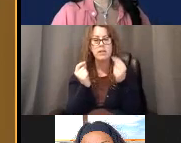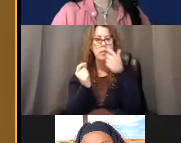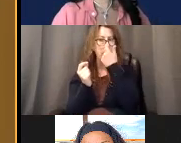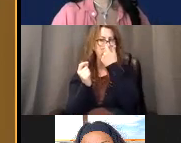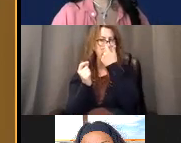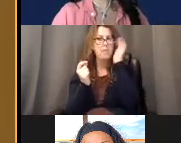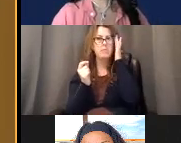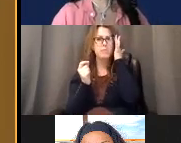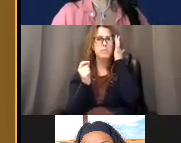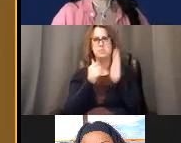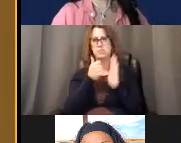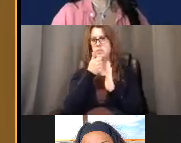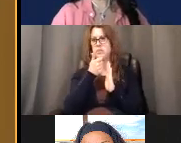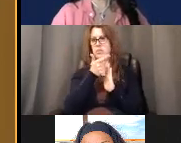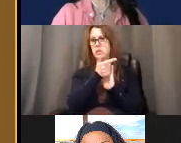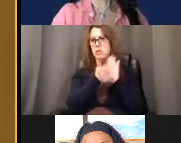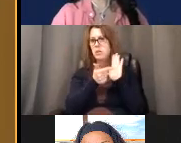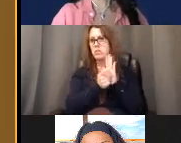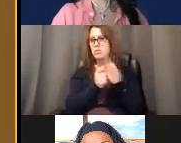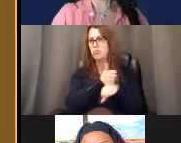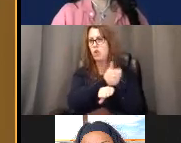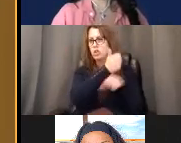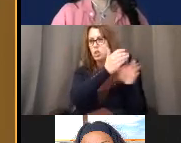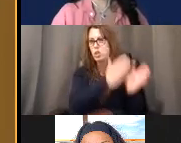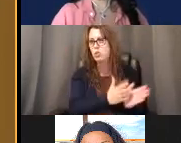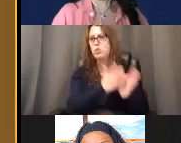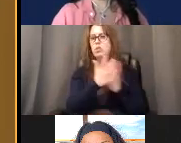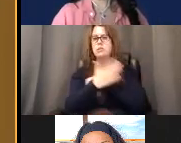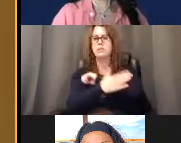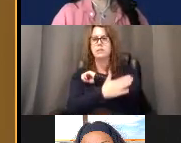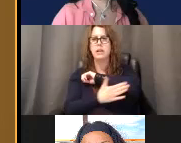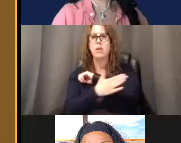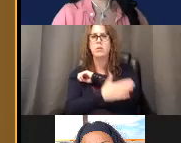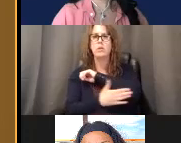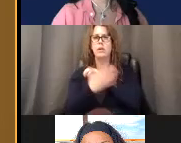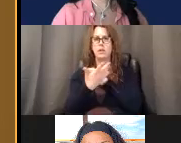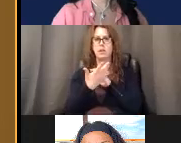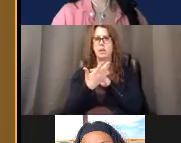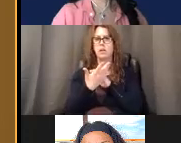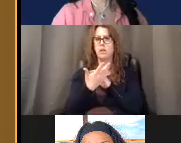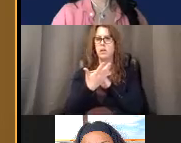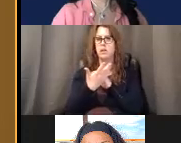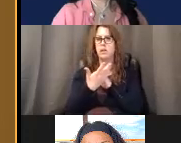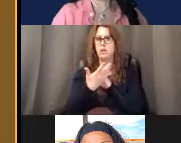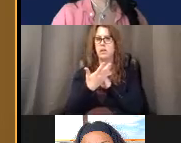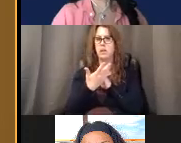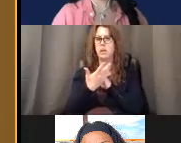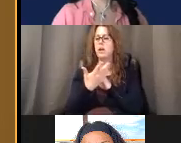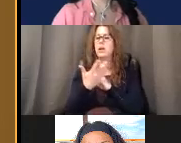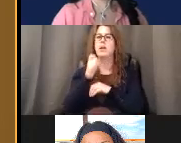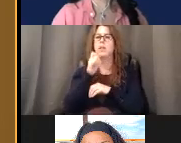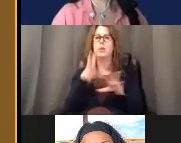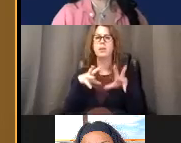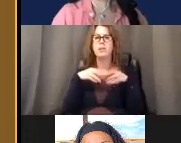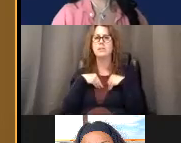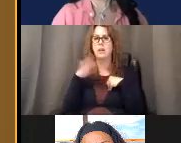the district, the county attorney is no longer accepting cases where the charge is based on pretextual stops. And so